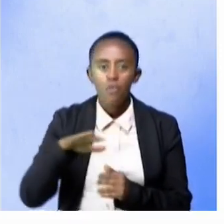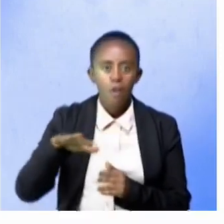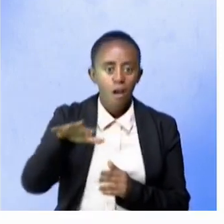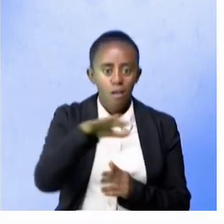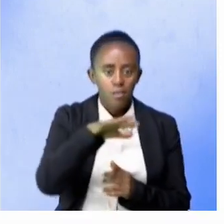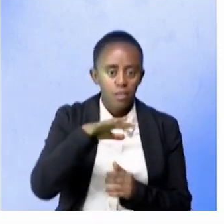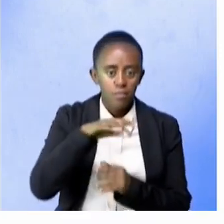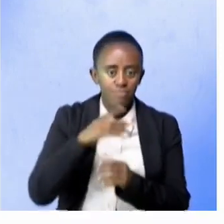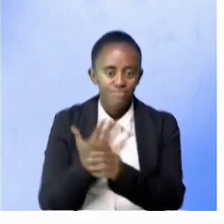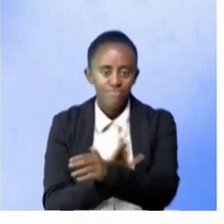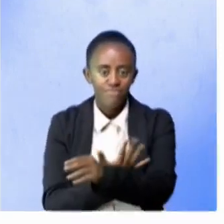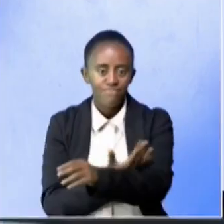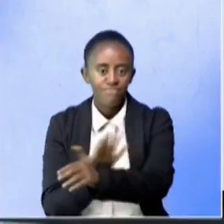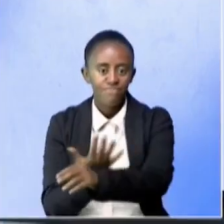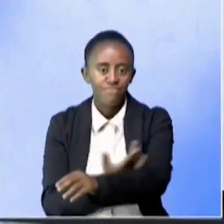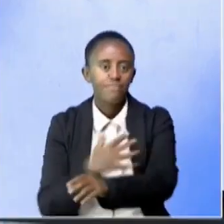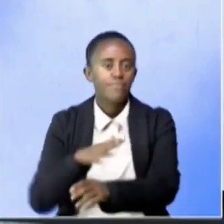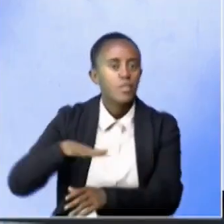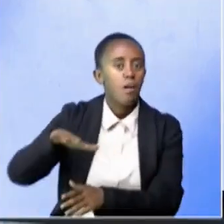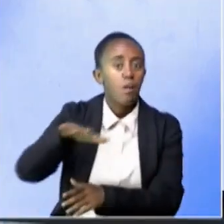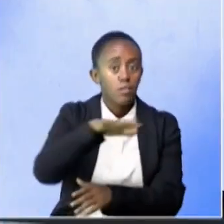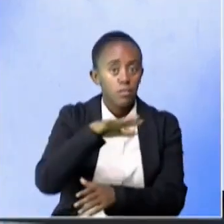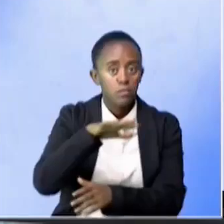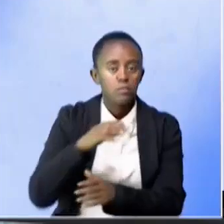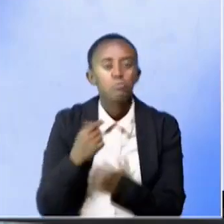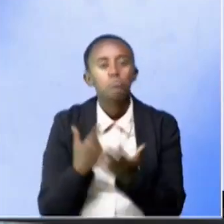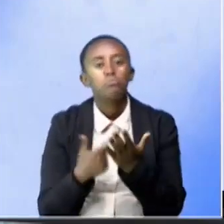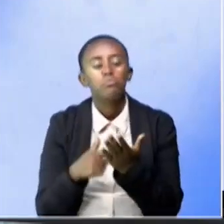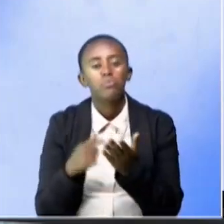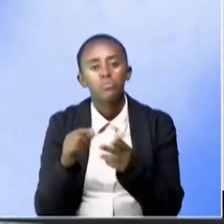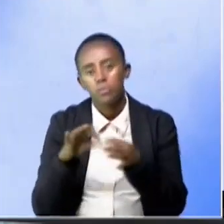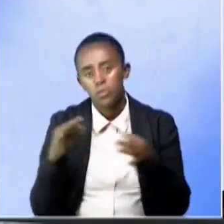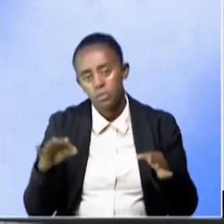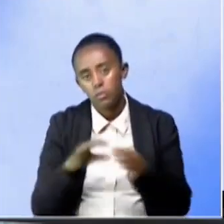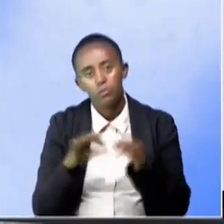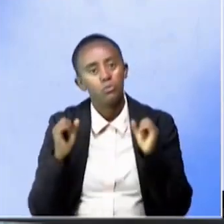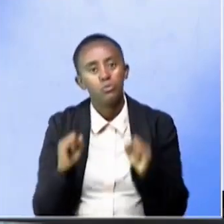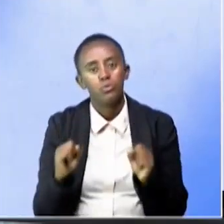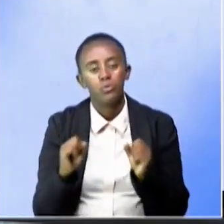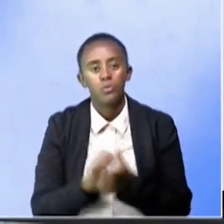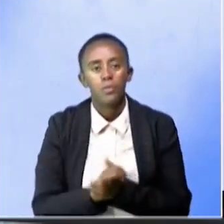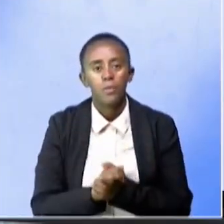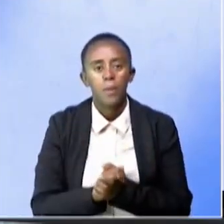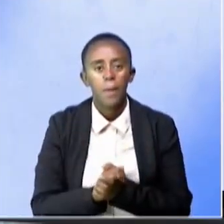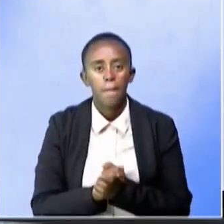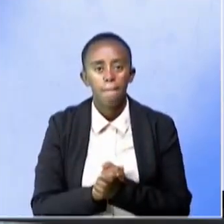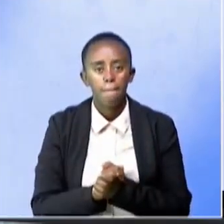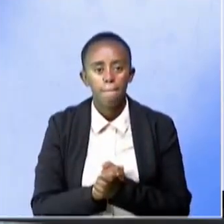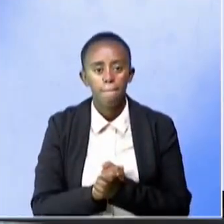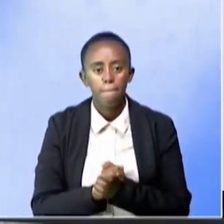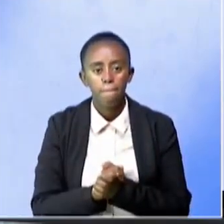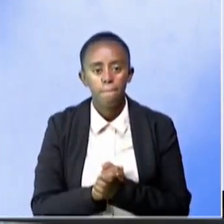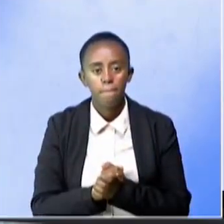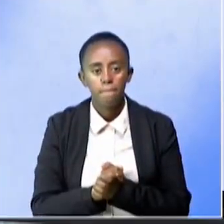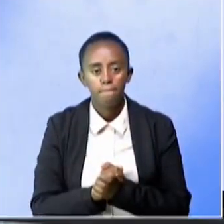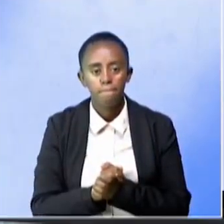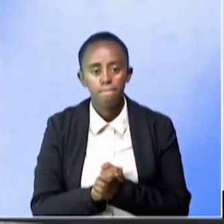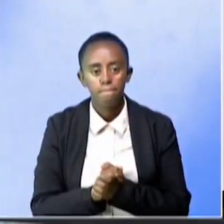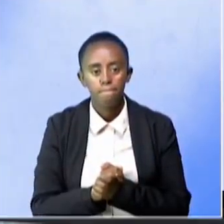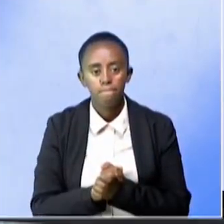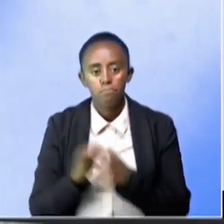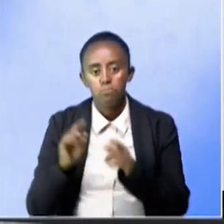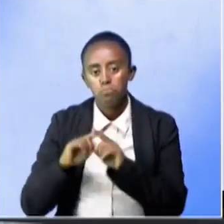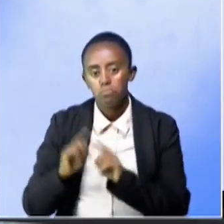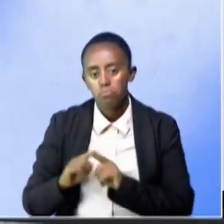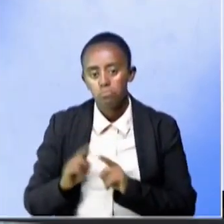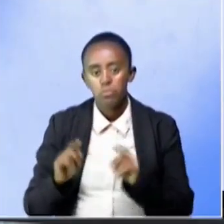we are able to join these two pair of words in sentences also possible. Good. I would like to give you some other